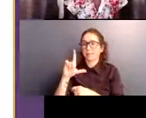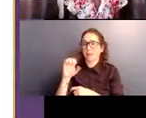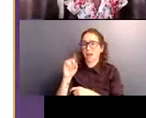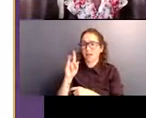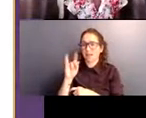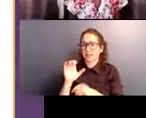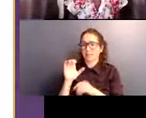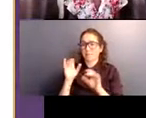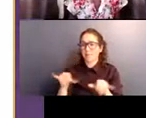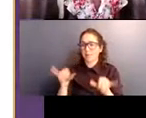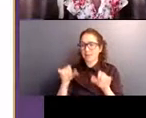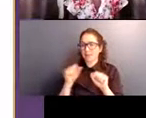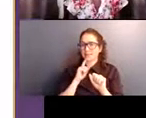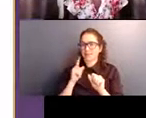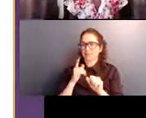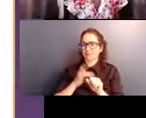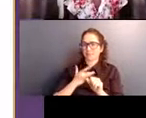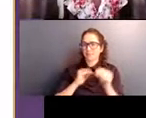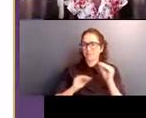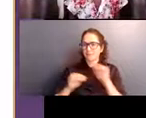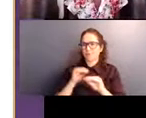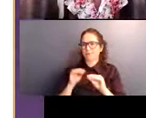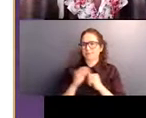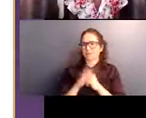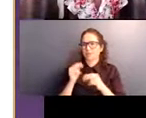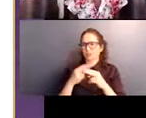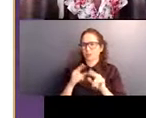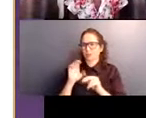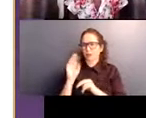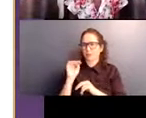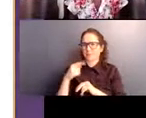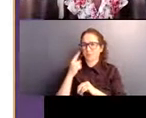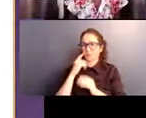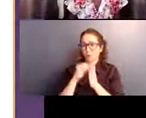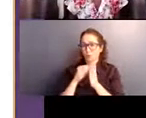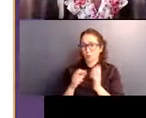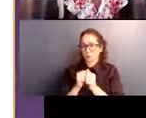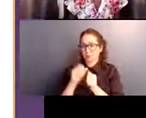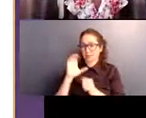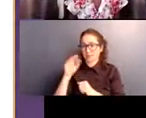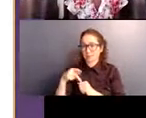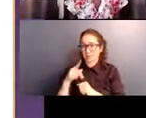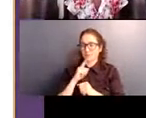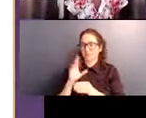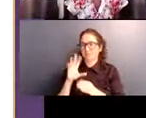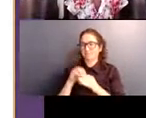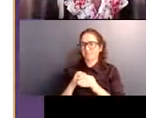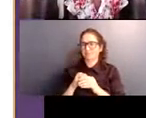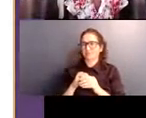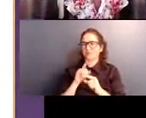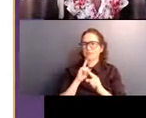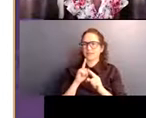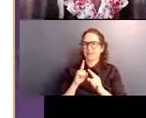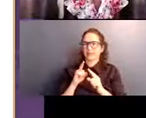stimulate certain movements. For example, I created a short composition for a student with cerebral palsy that consisted of an ascending melody,